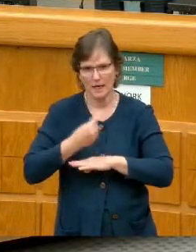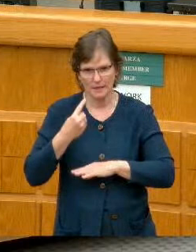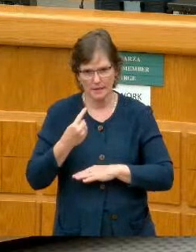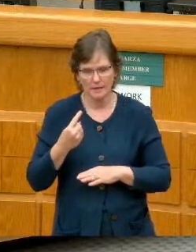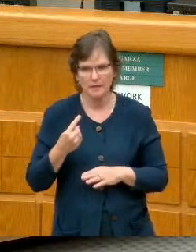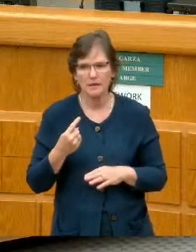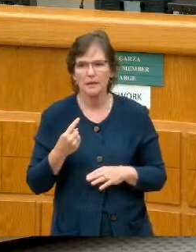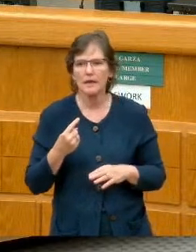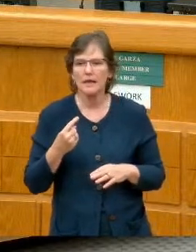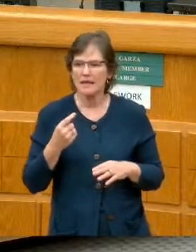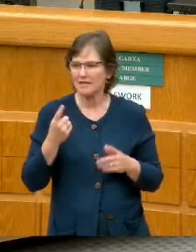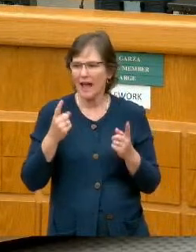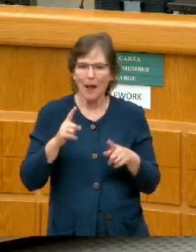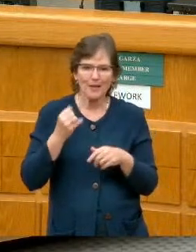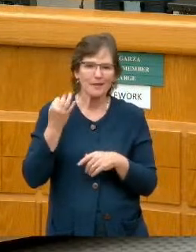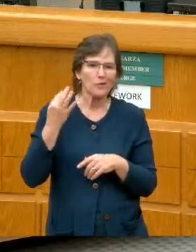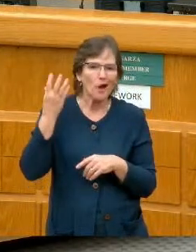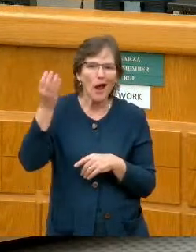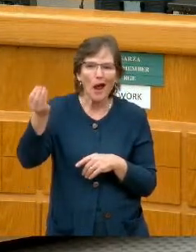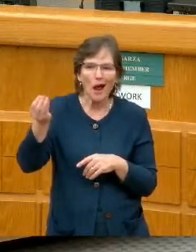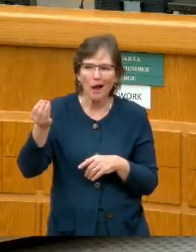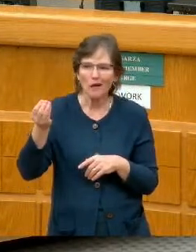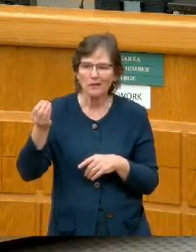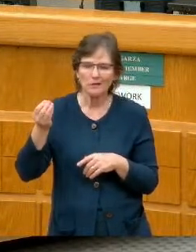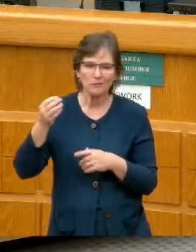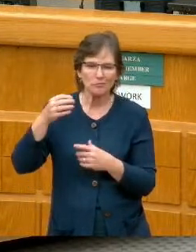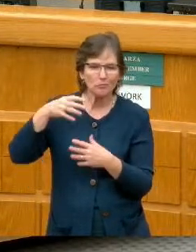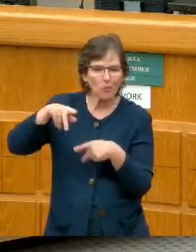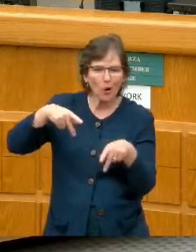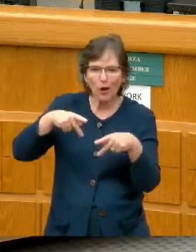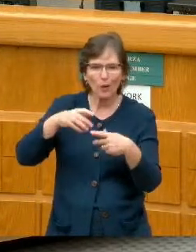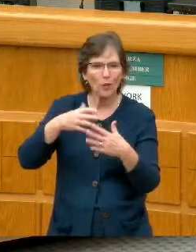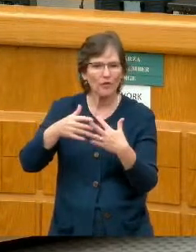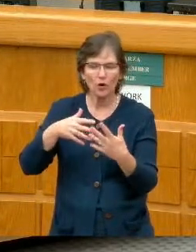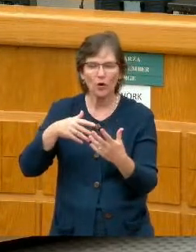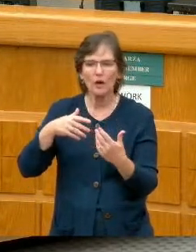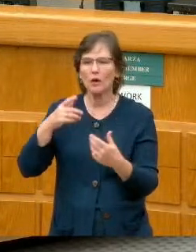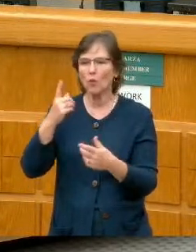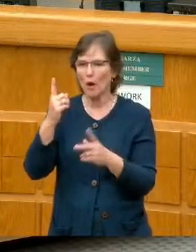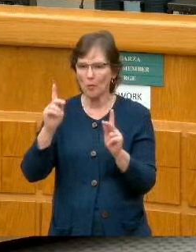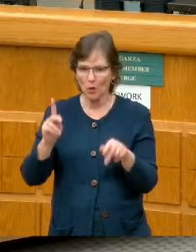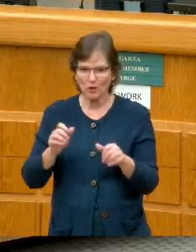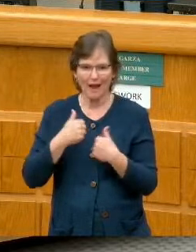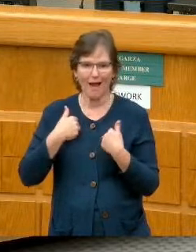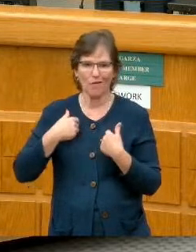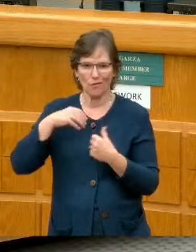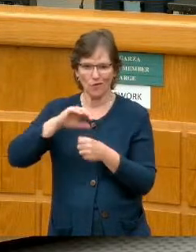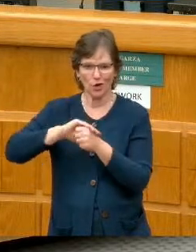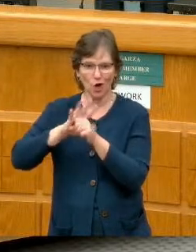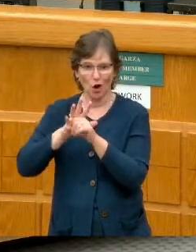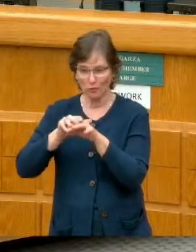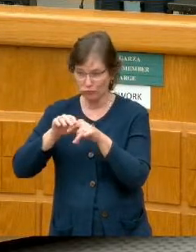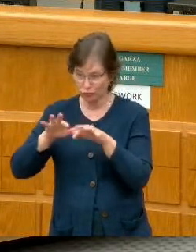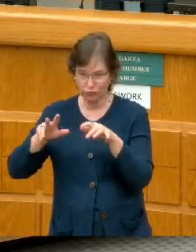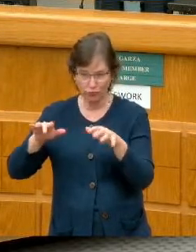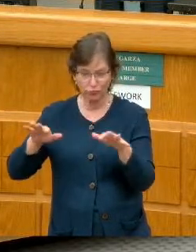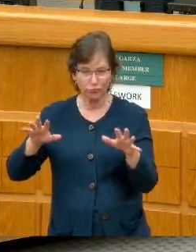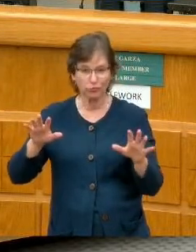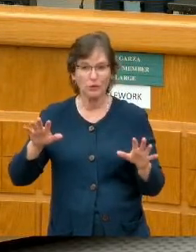gets transmitted very quickly. COVID is around, it's not gone, and once you let it in, it can quickly